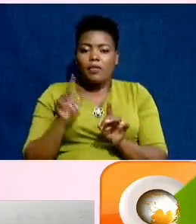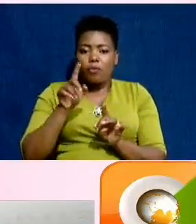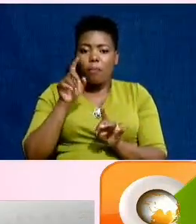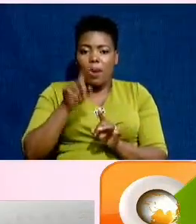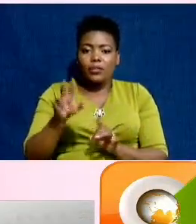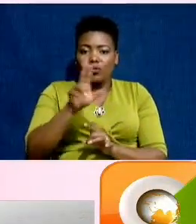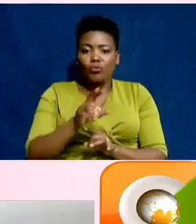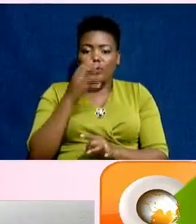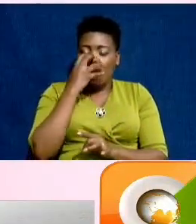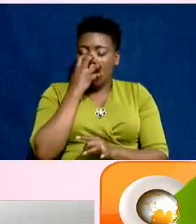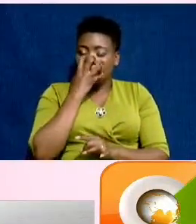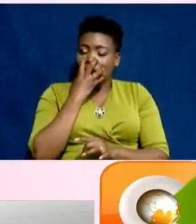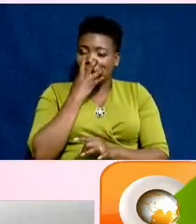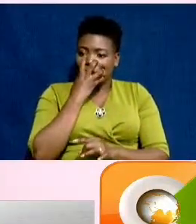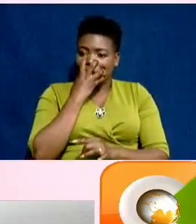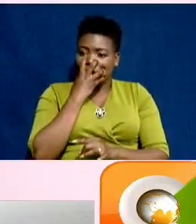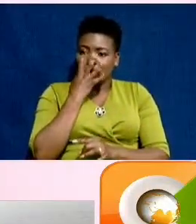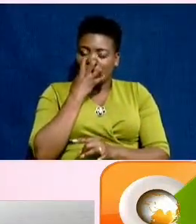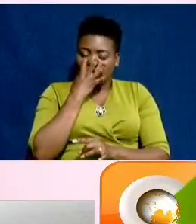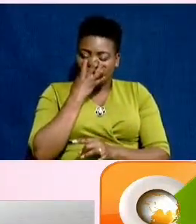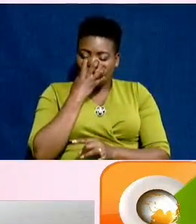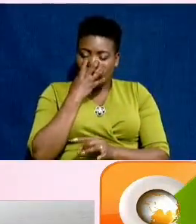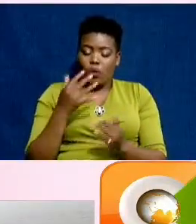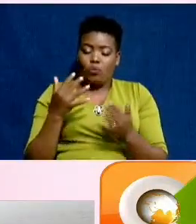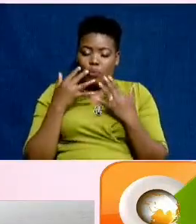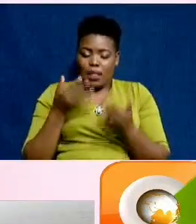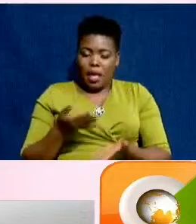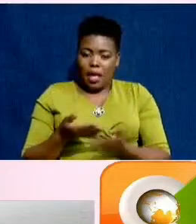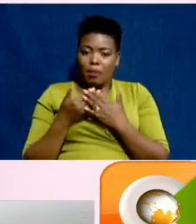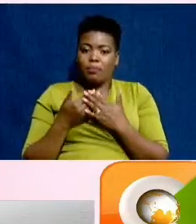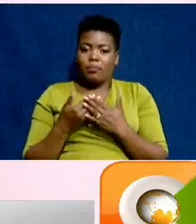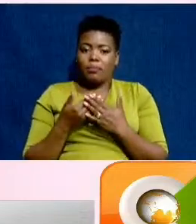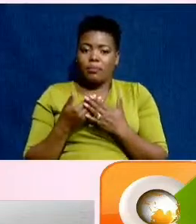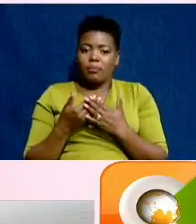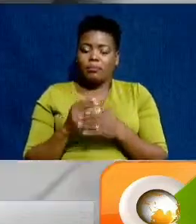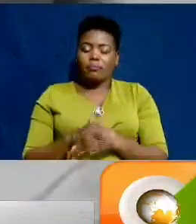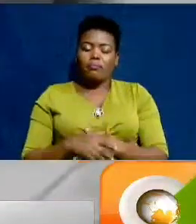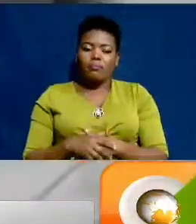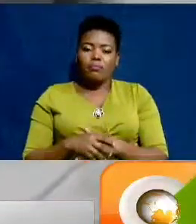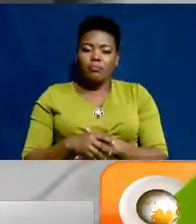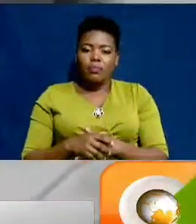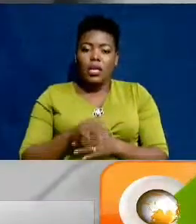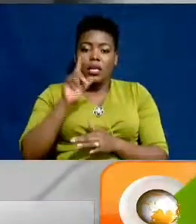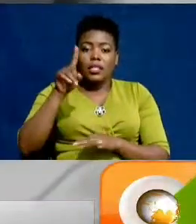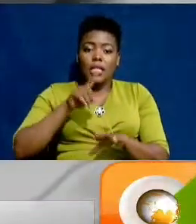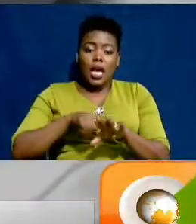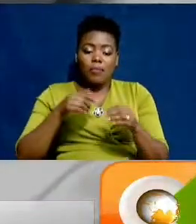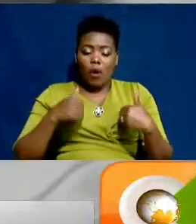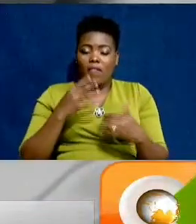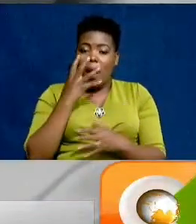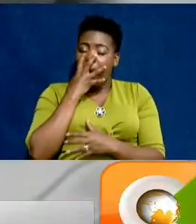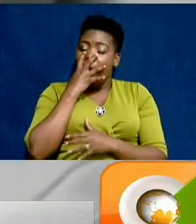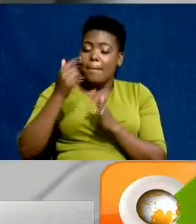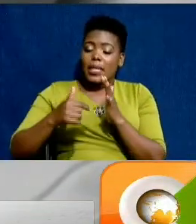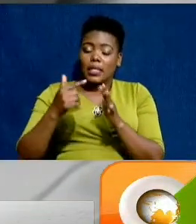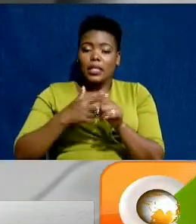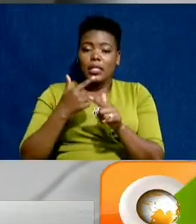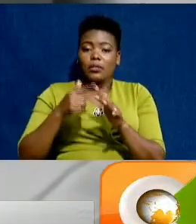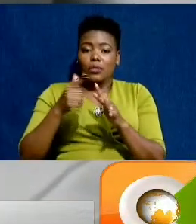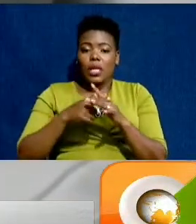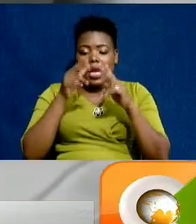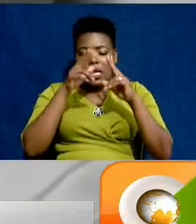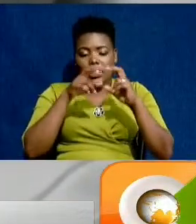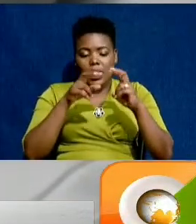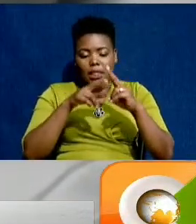that's where we put you on the machine. We put you on a ventilatory machine. It's called mechanical ventilation. So once we put you in the machine, we now start assessing